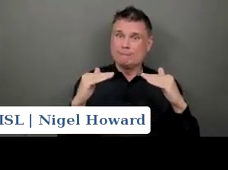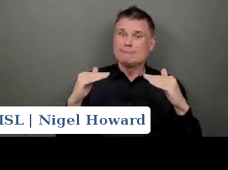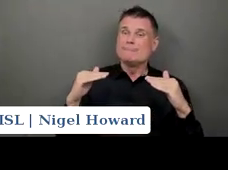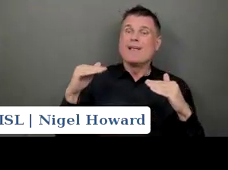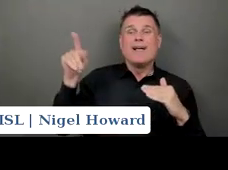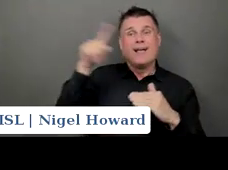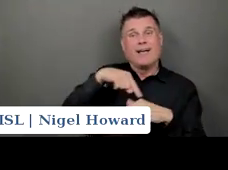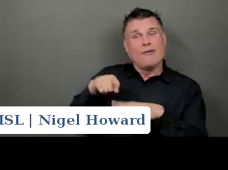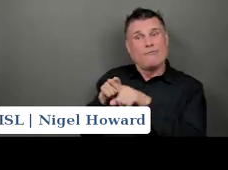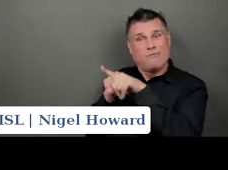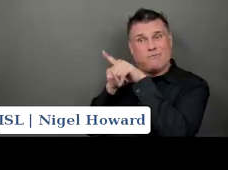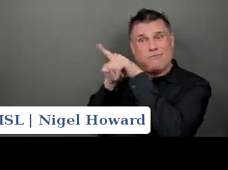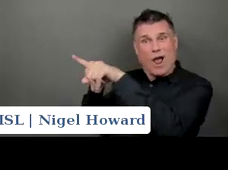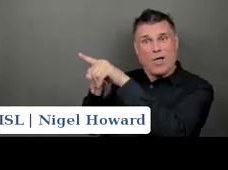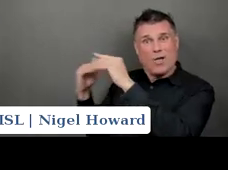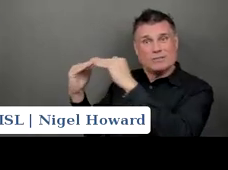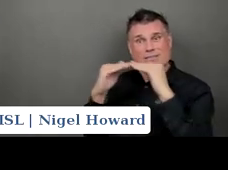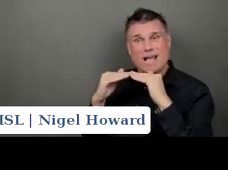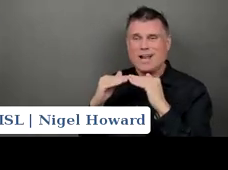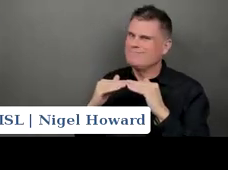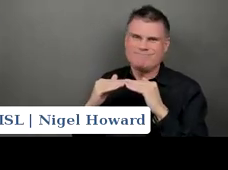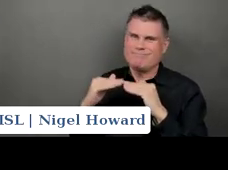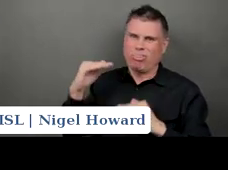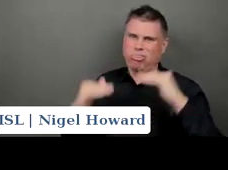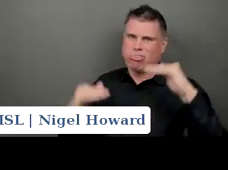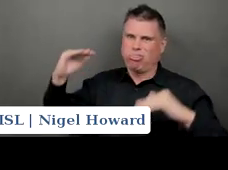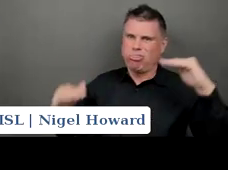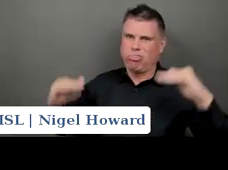This has to be, this is ongoing work.